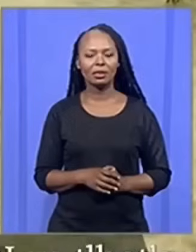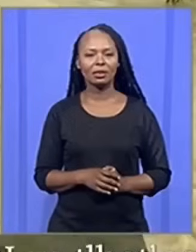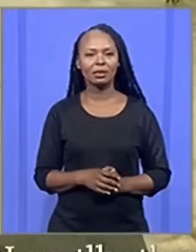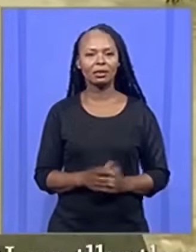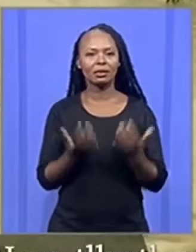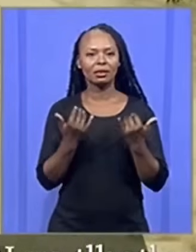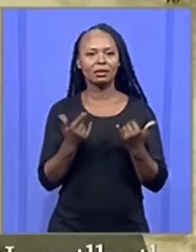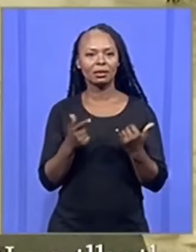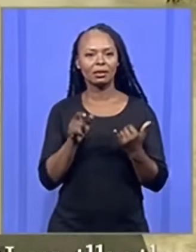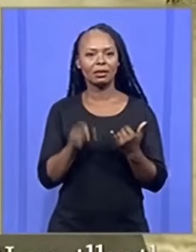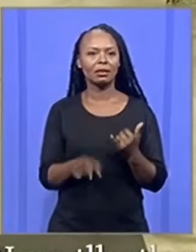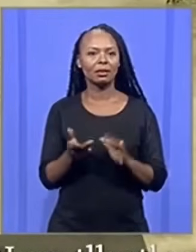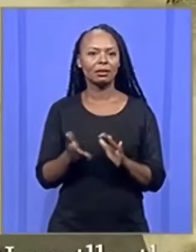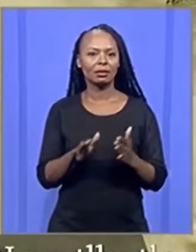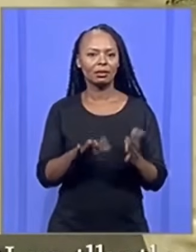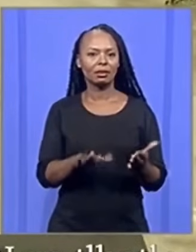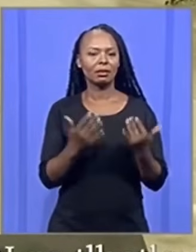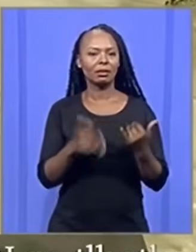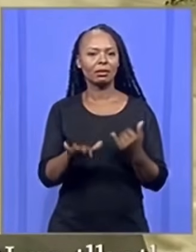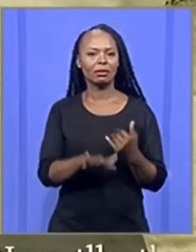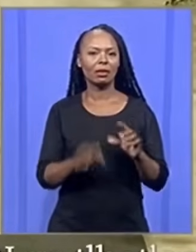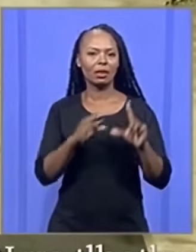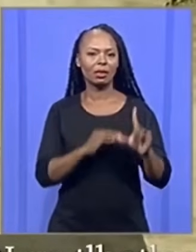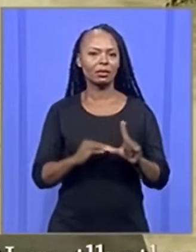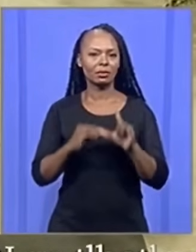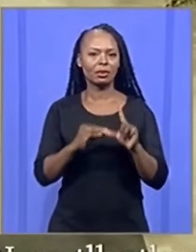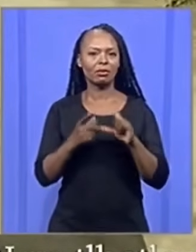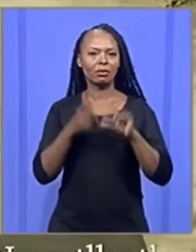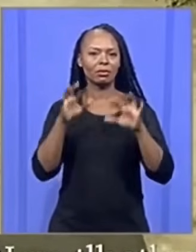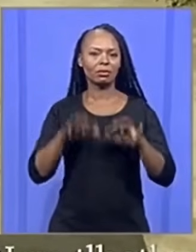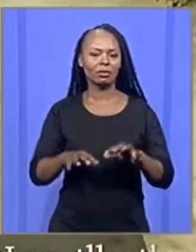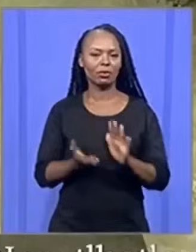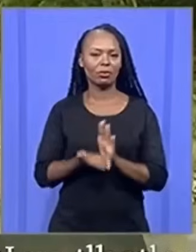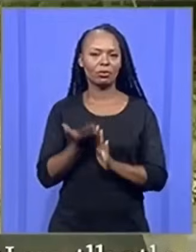Palo ya dintsho tsa merwalela ya Ladysmith e tlhatlogile.